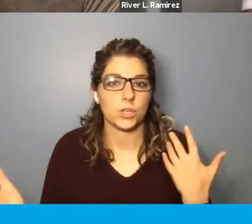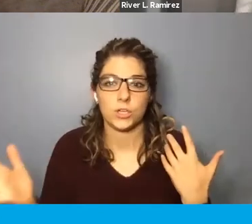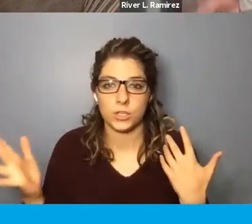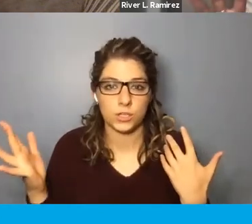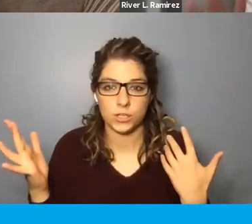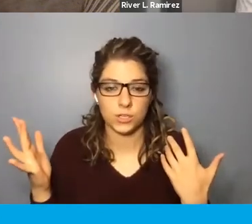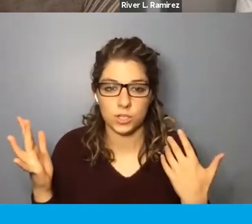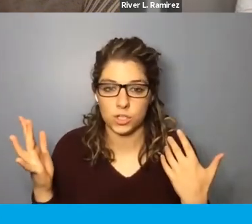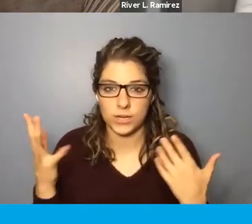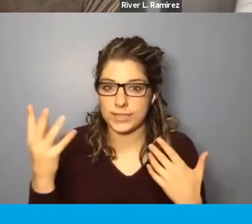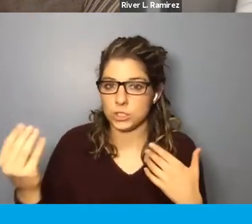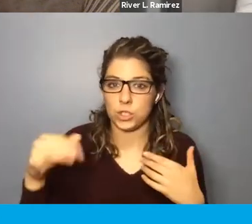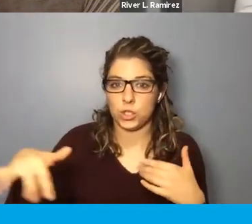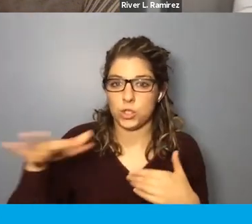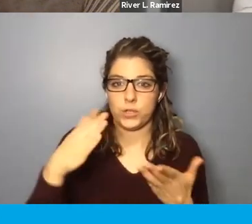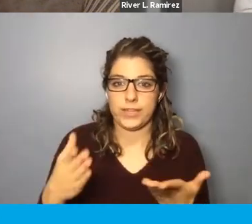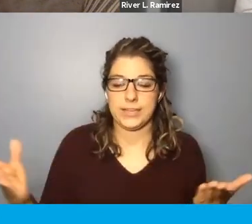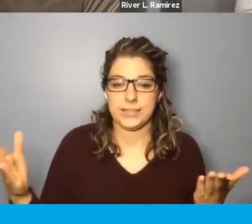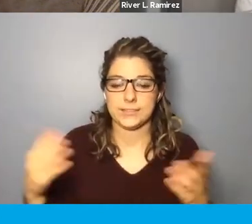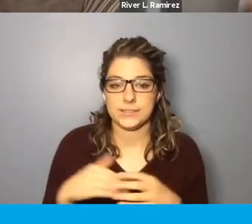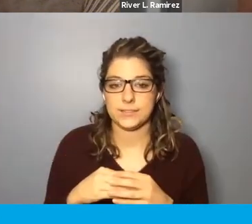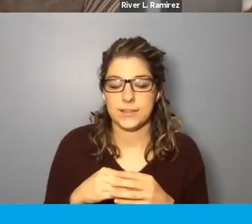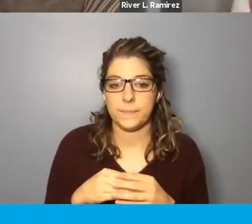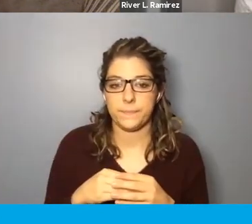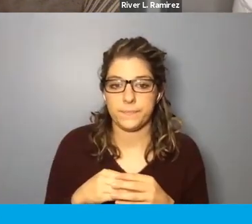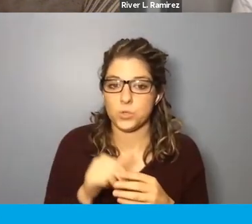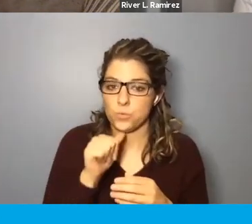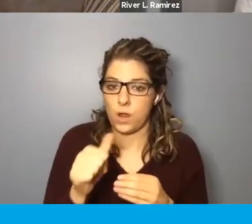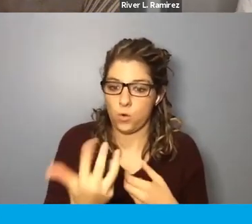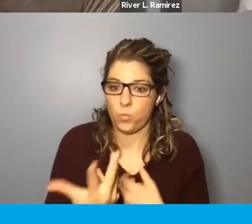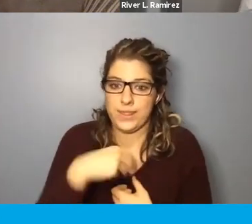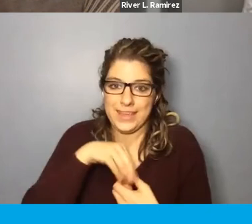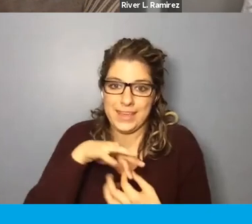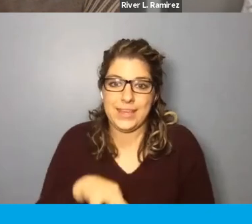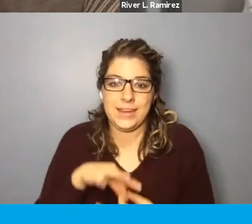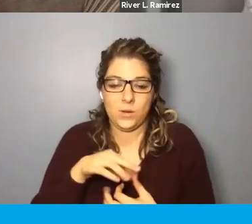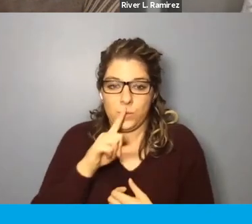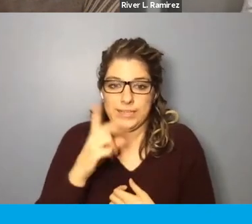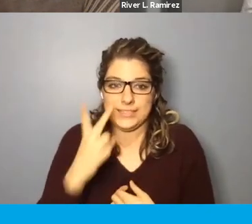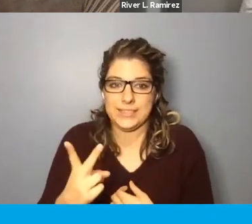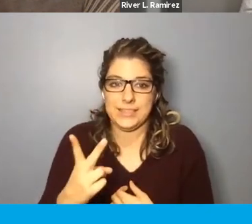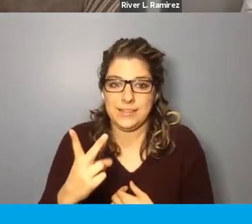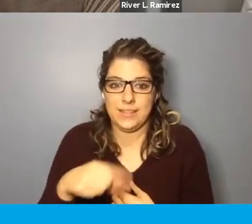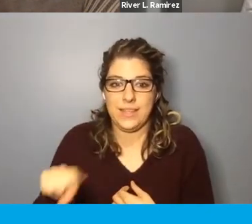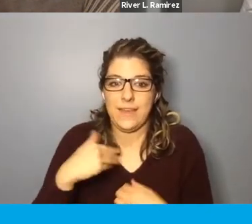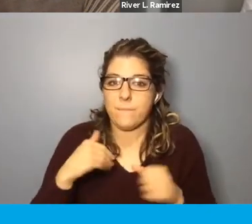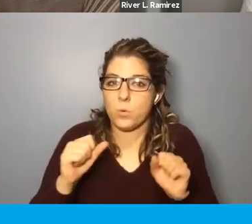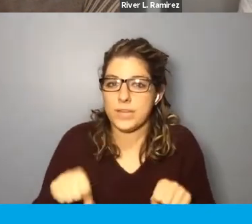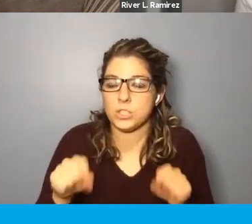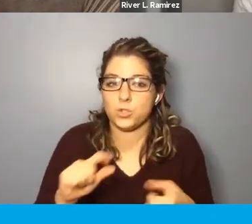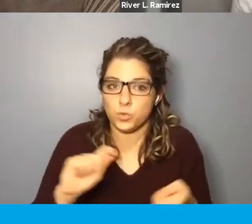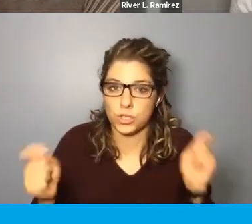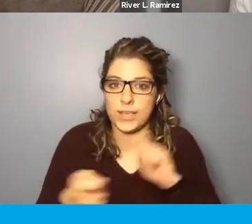whatever like external things, to not go within and really see that they have the potential to